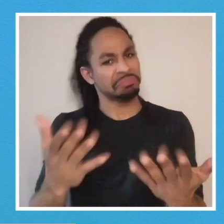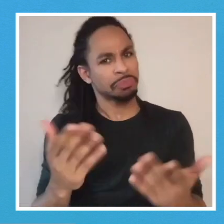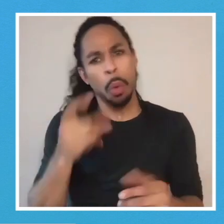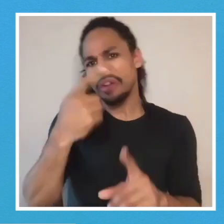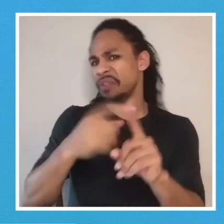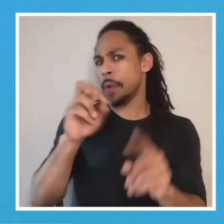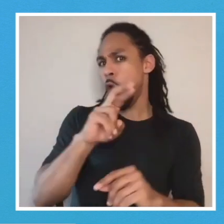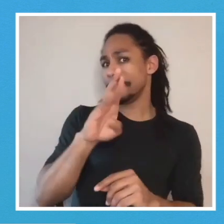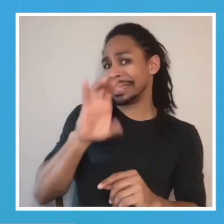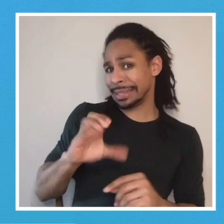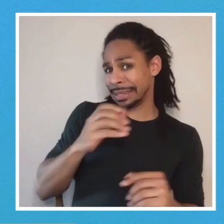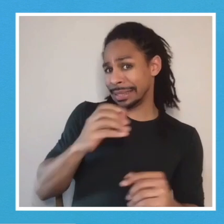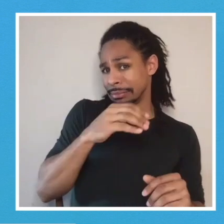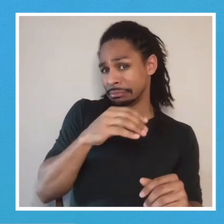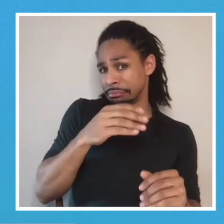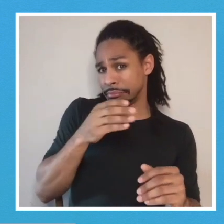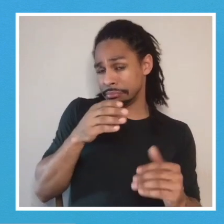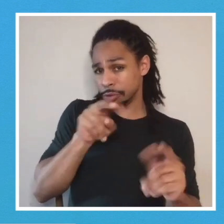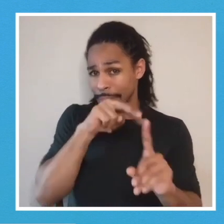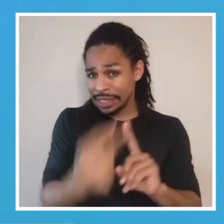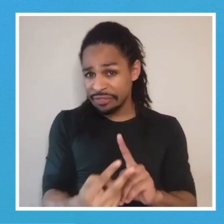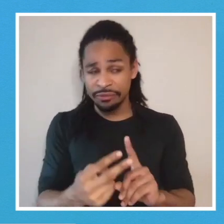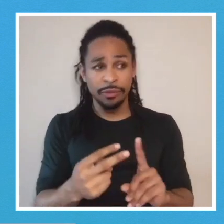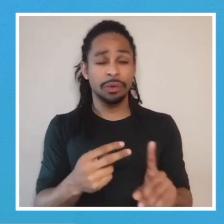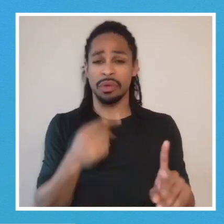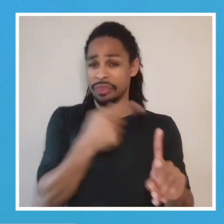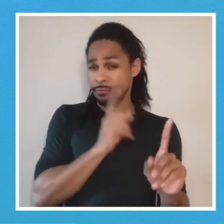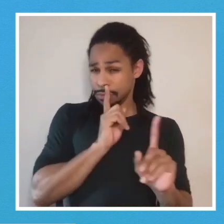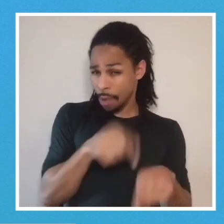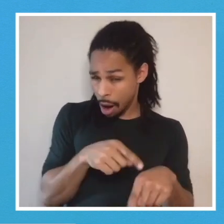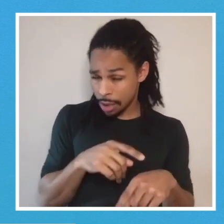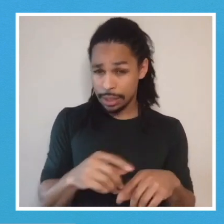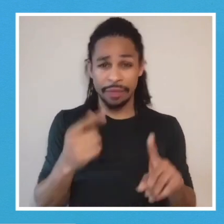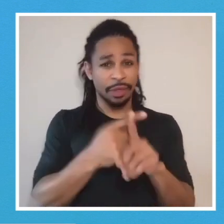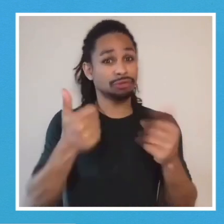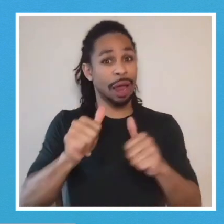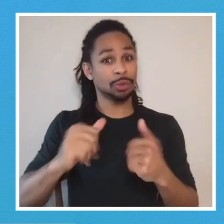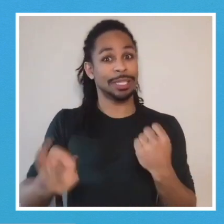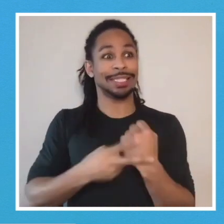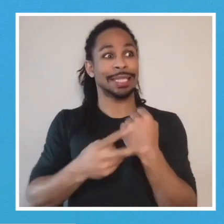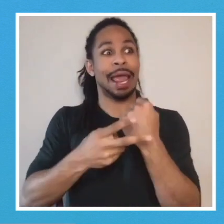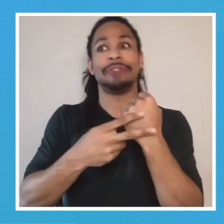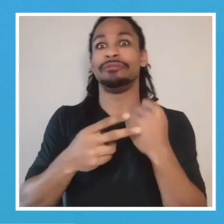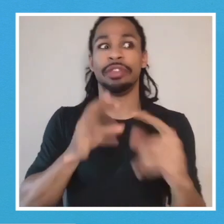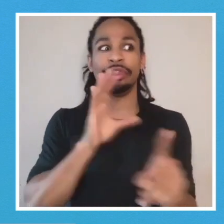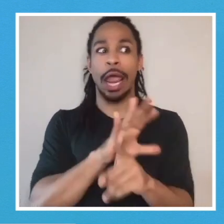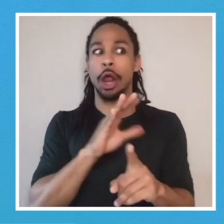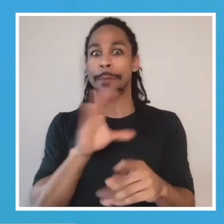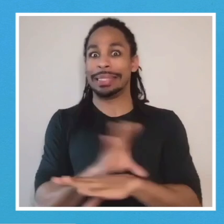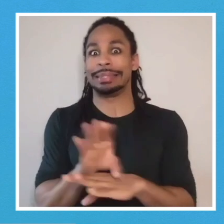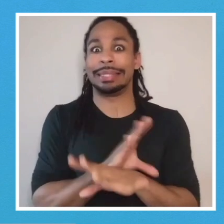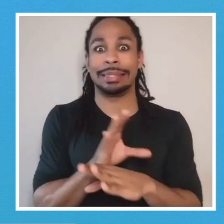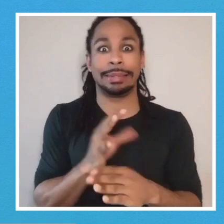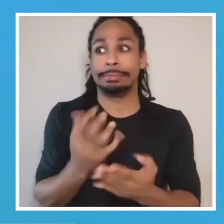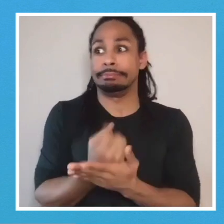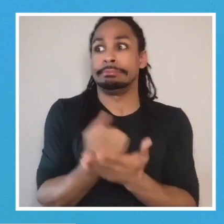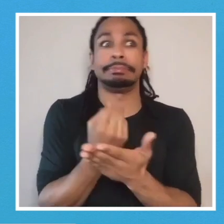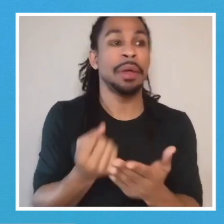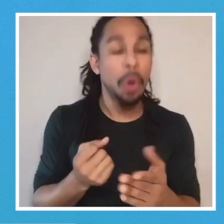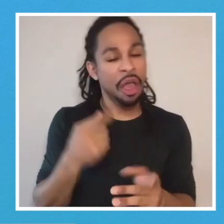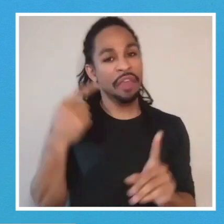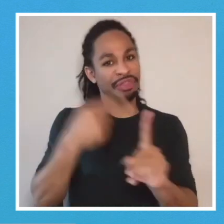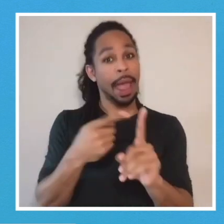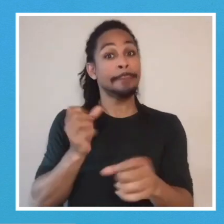responding? Are they blowing you off? Are they trying to salvage the business? Are they making promises that you're not sure they're willing to